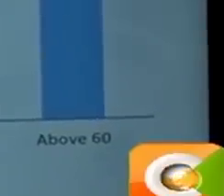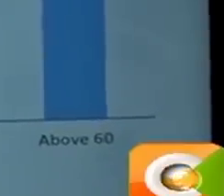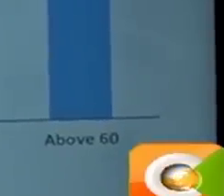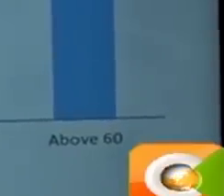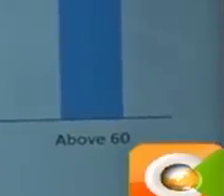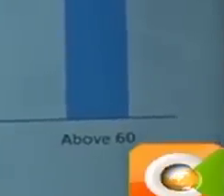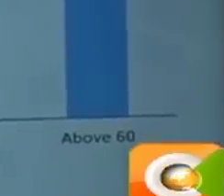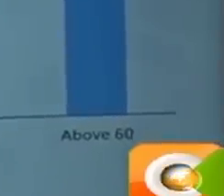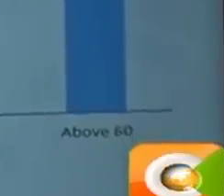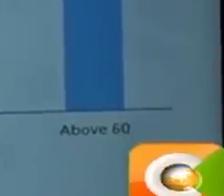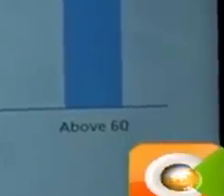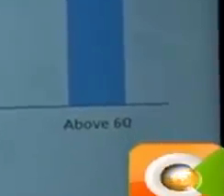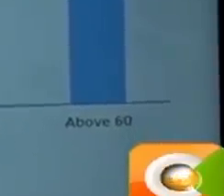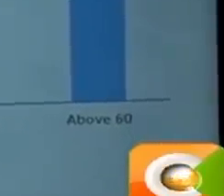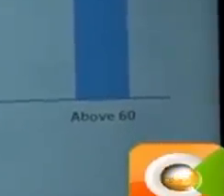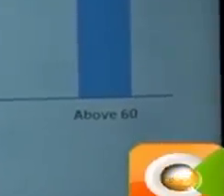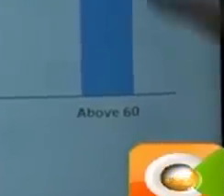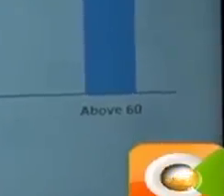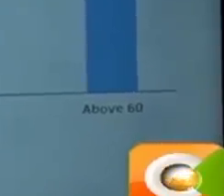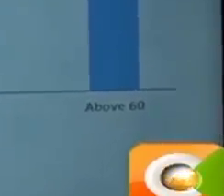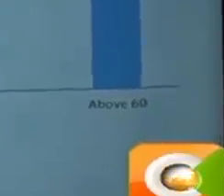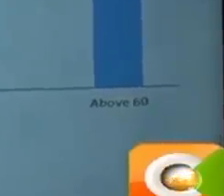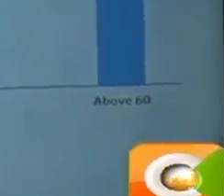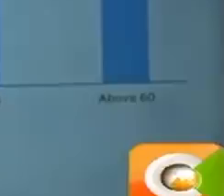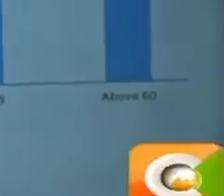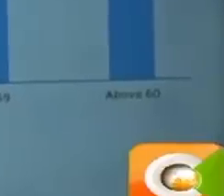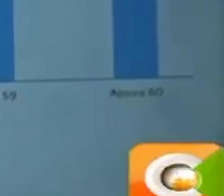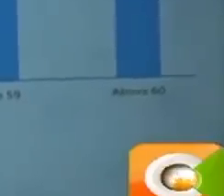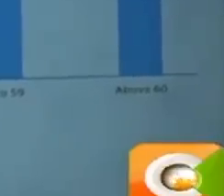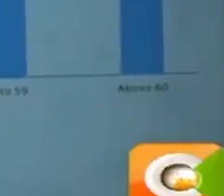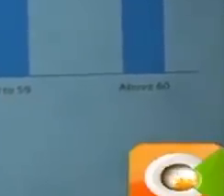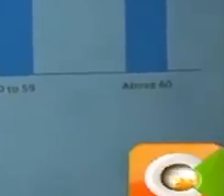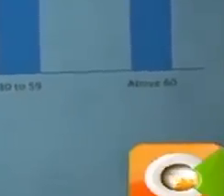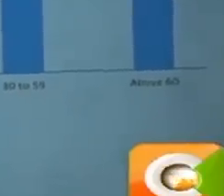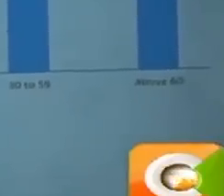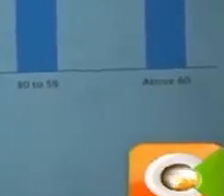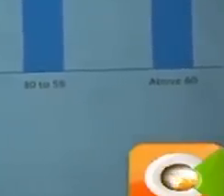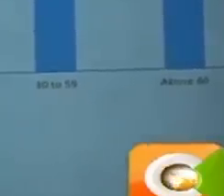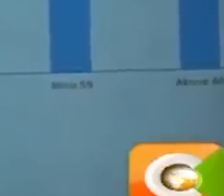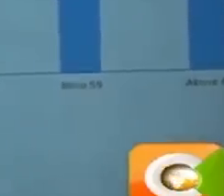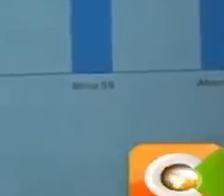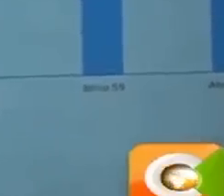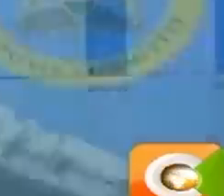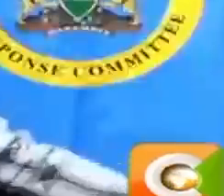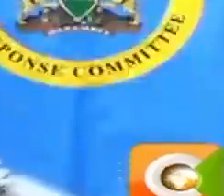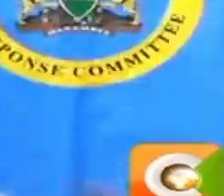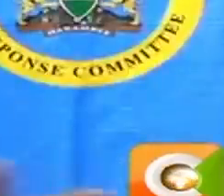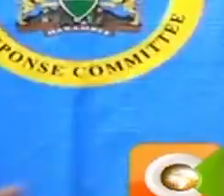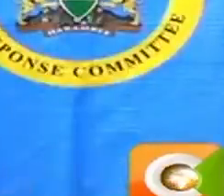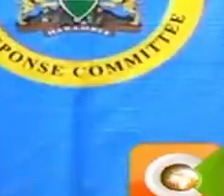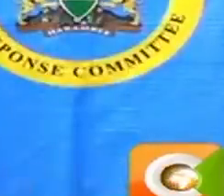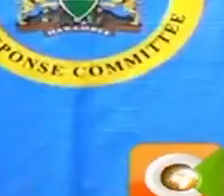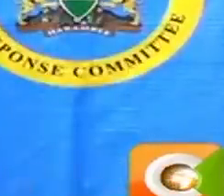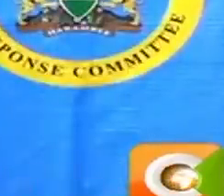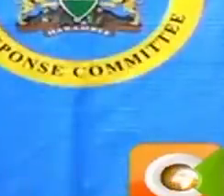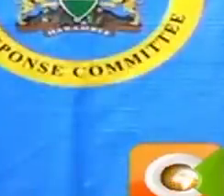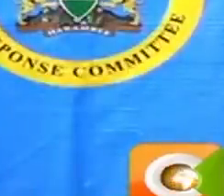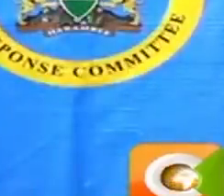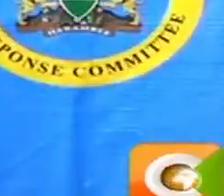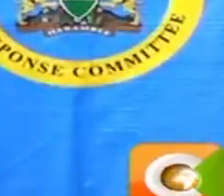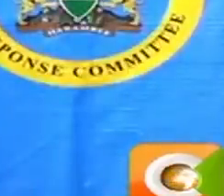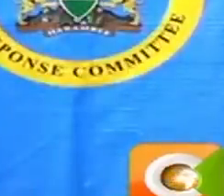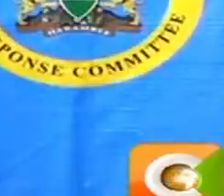that circumstance and the reasoning behind. We have always told you that we are taking decisions based on